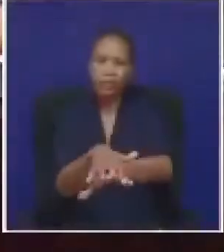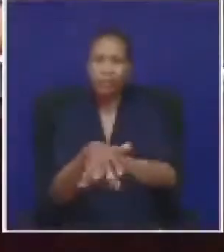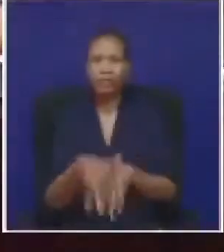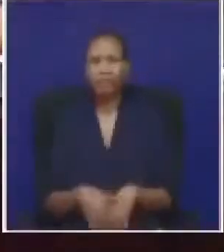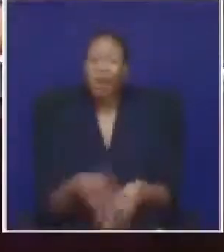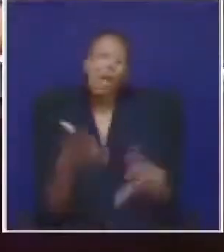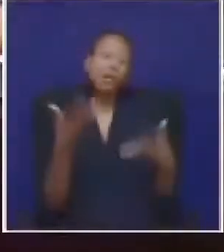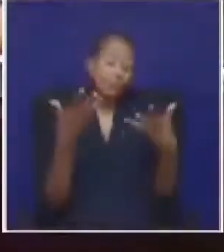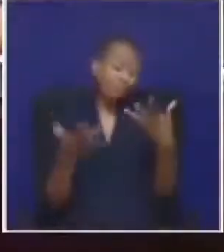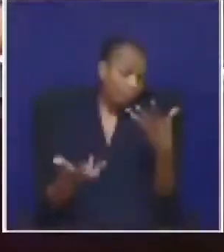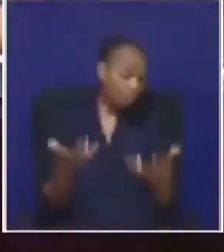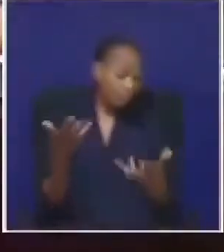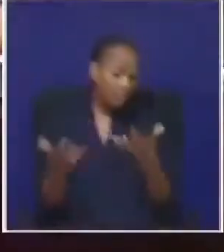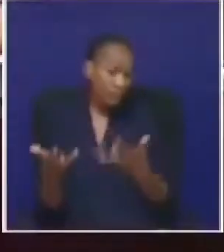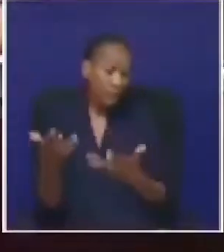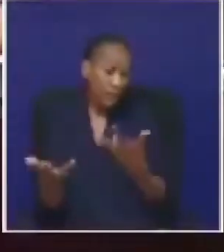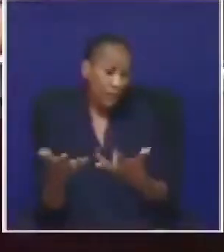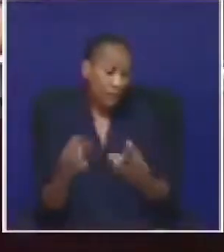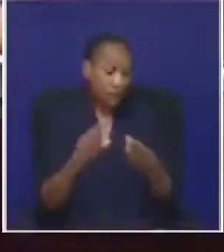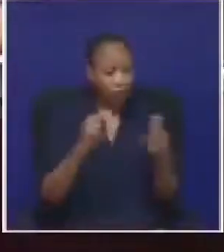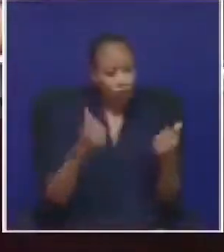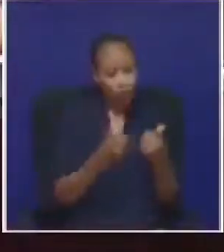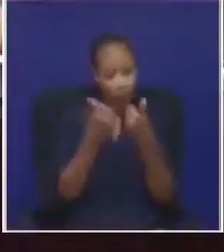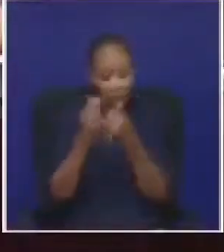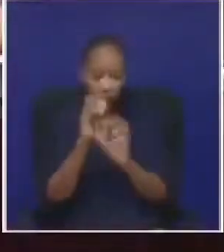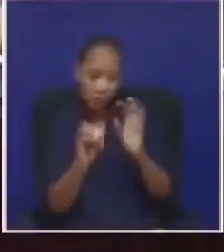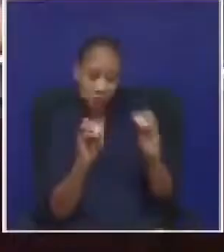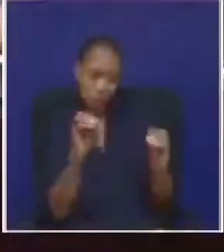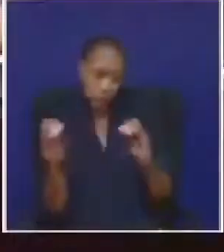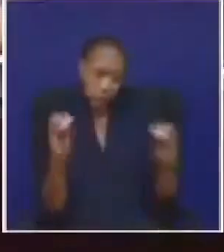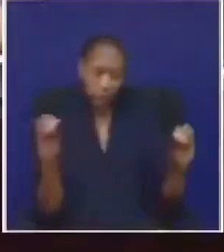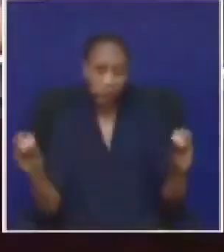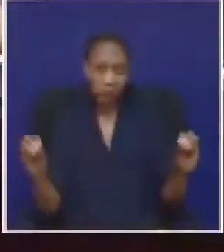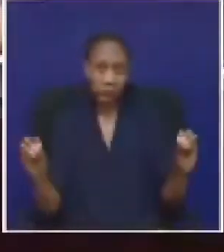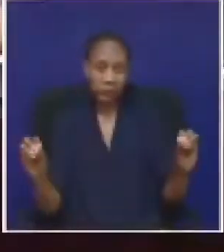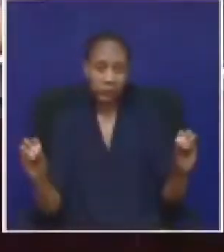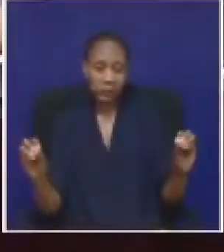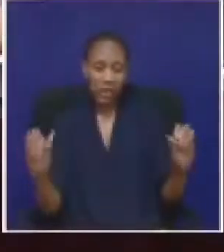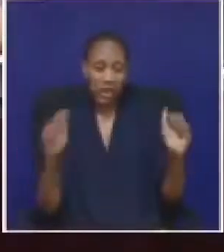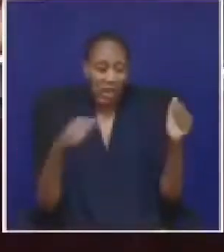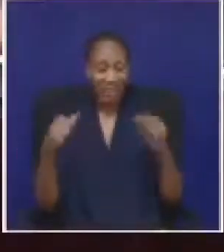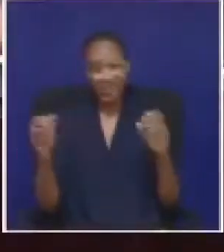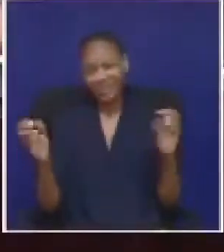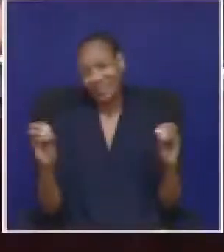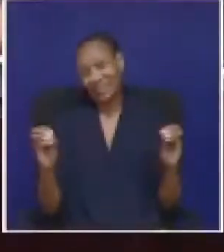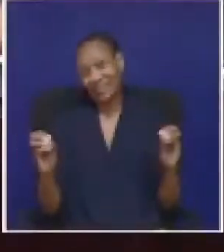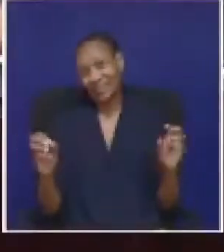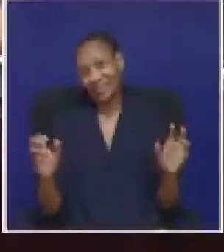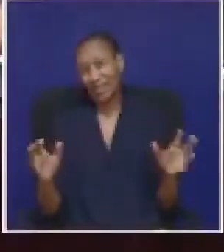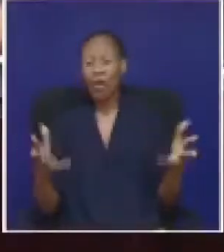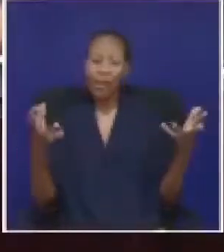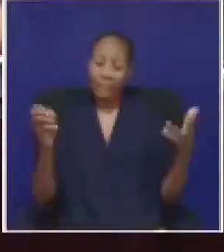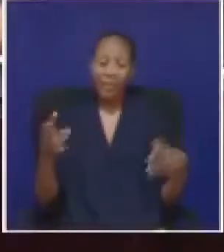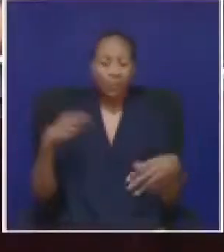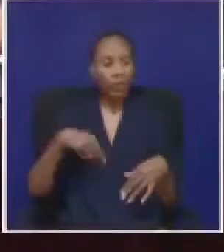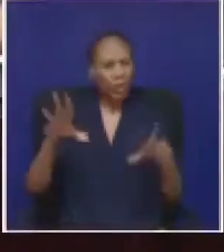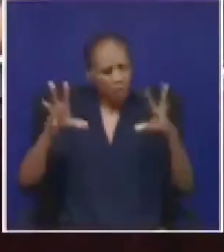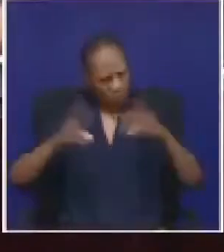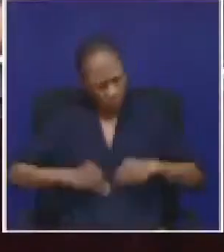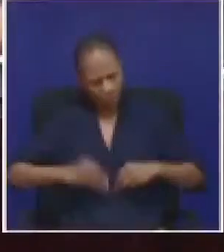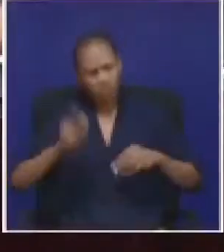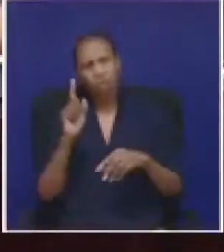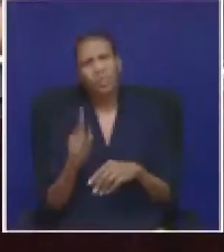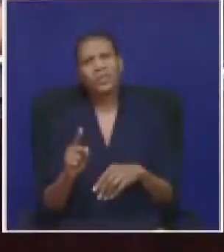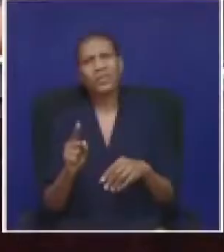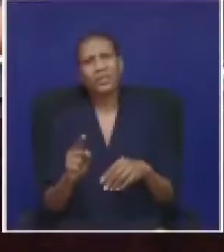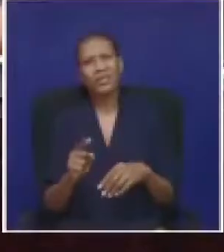may be areas where we don't agree, and we've agreed in the mechanism that there